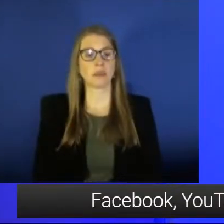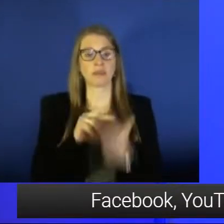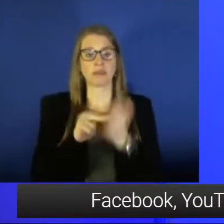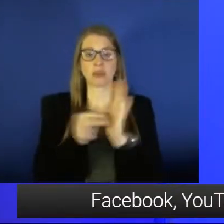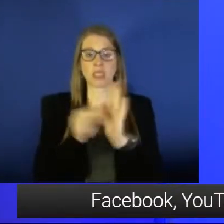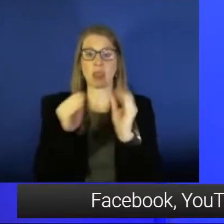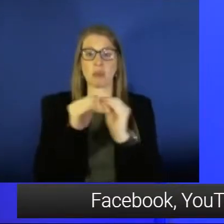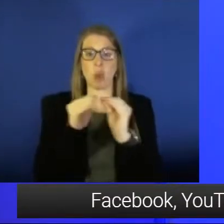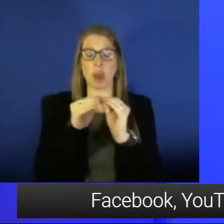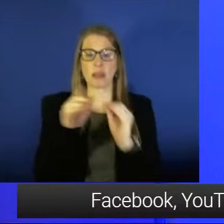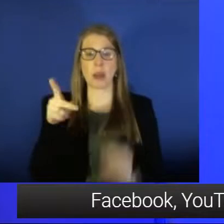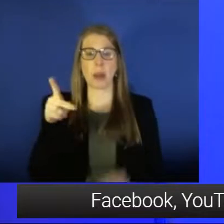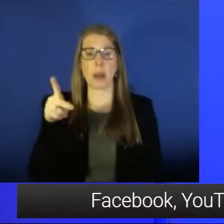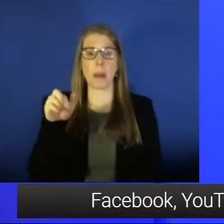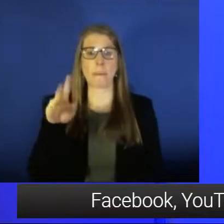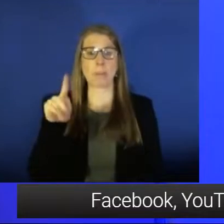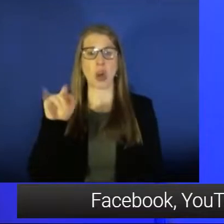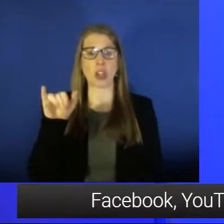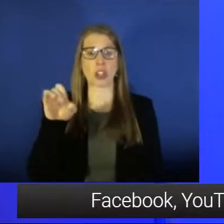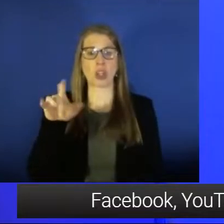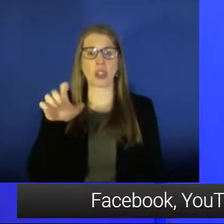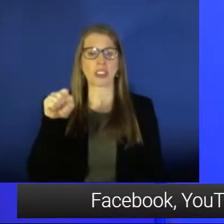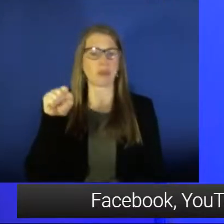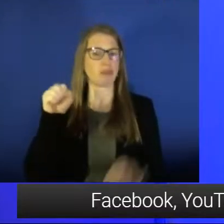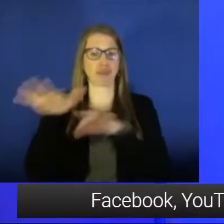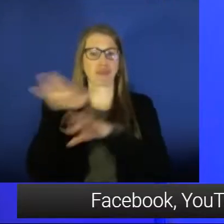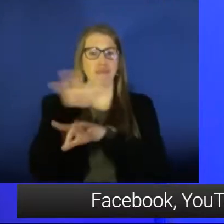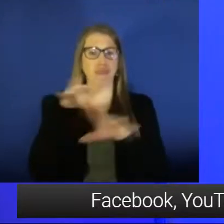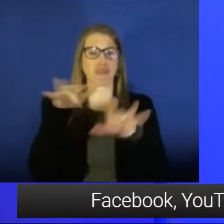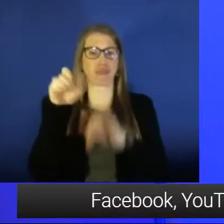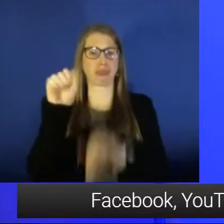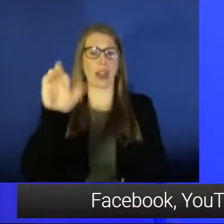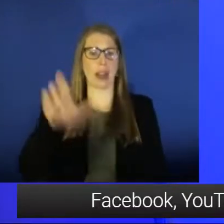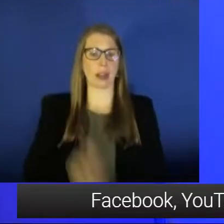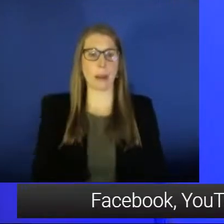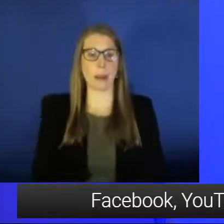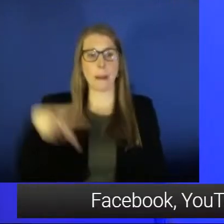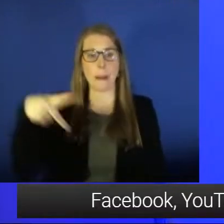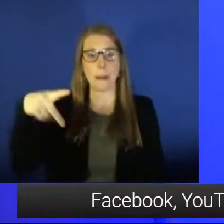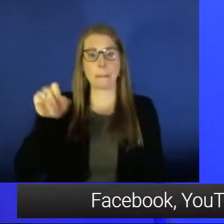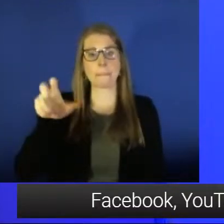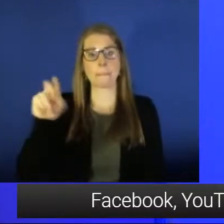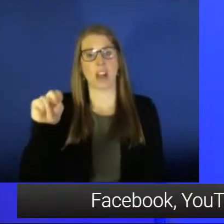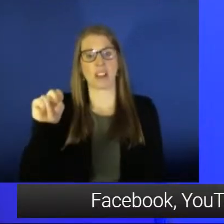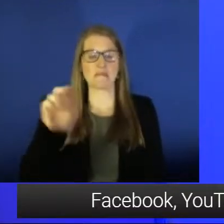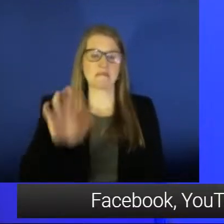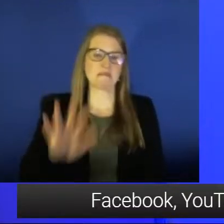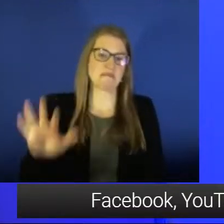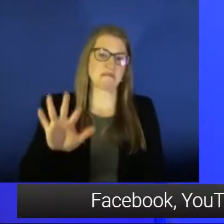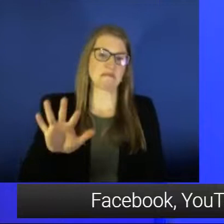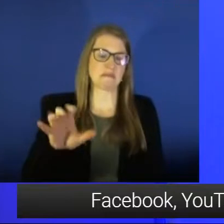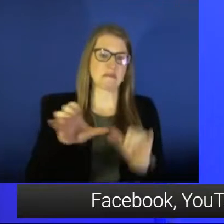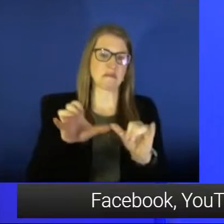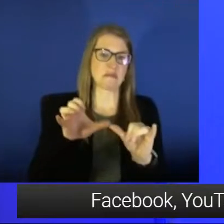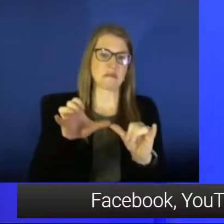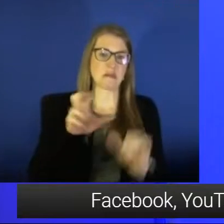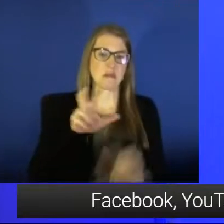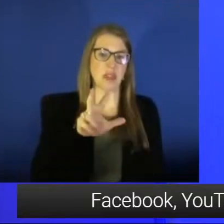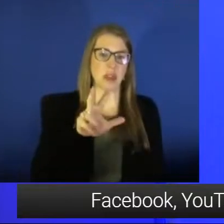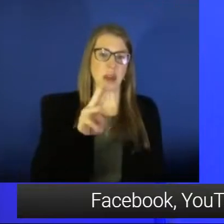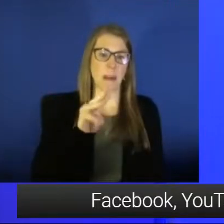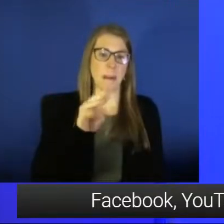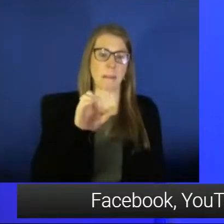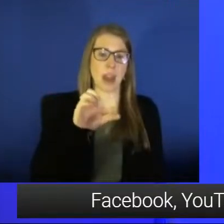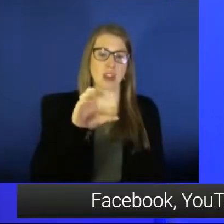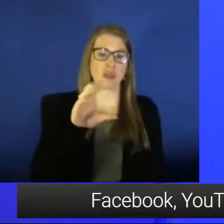air. And the pollen is anywhere from size from about 3 micron to 100, and